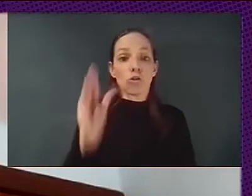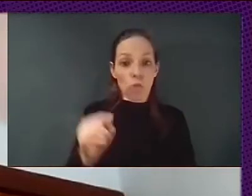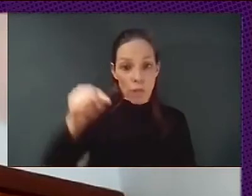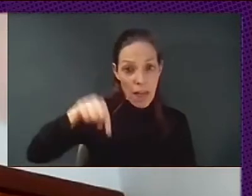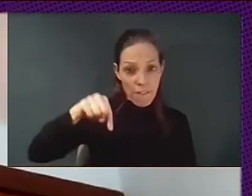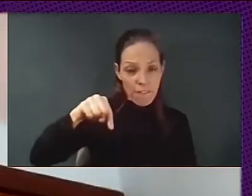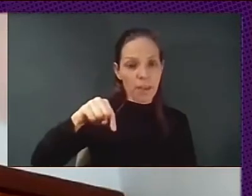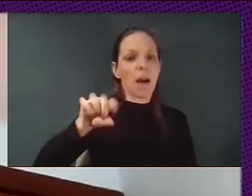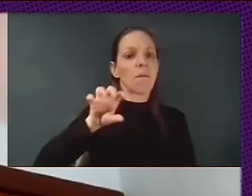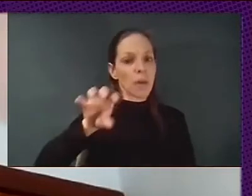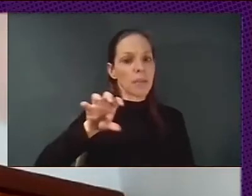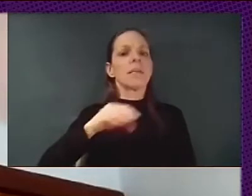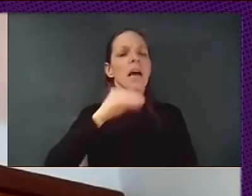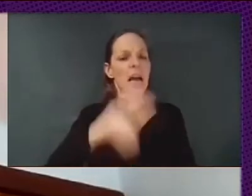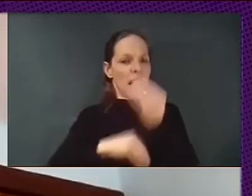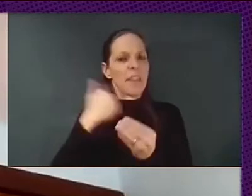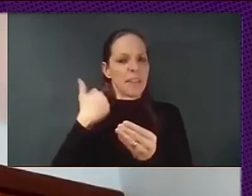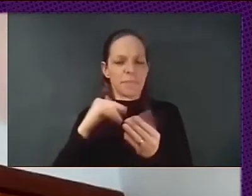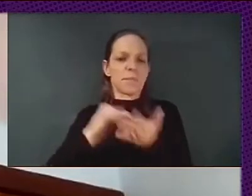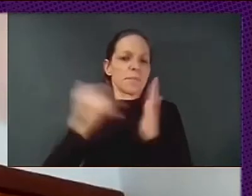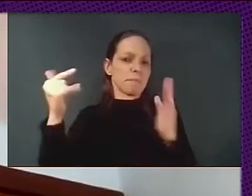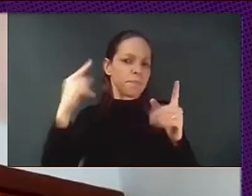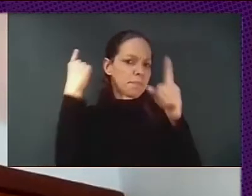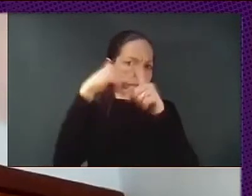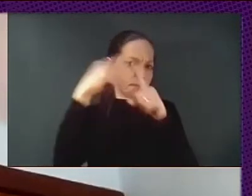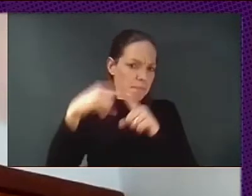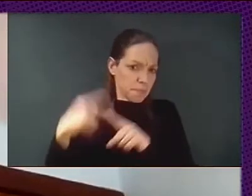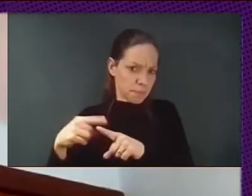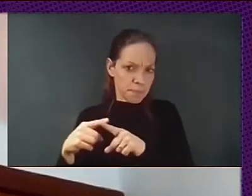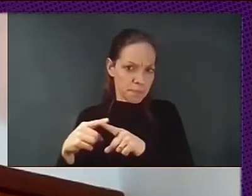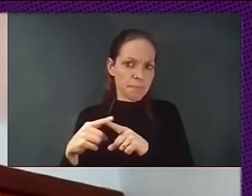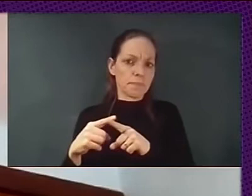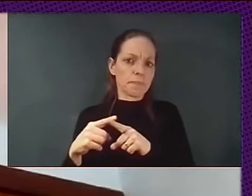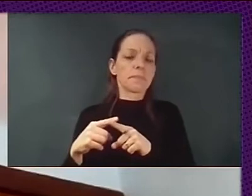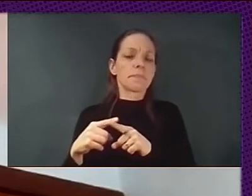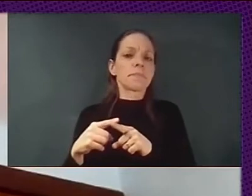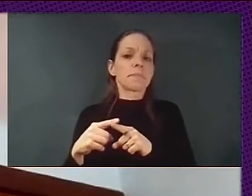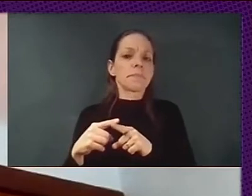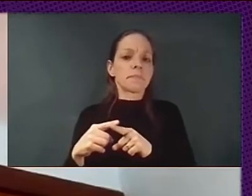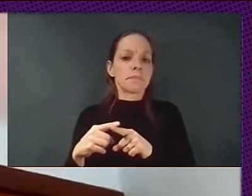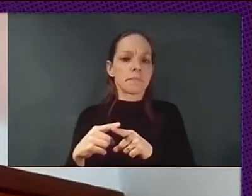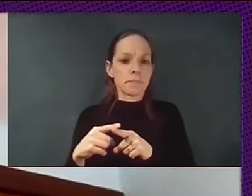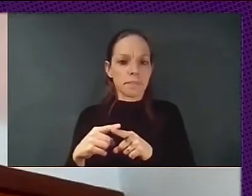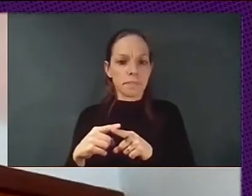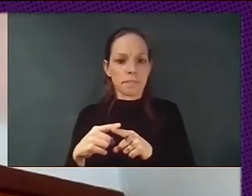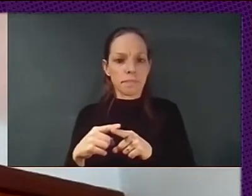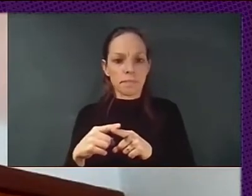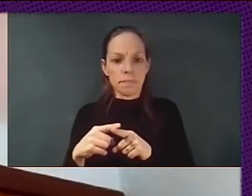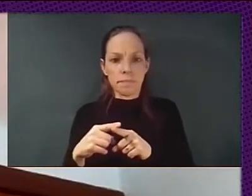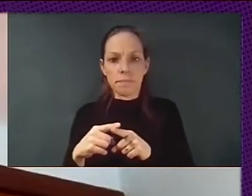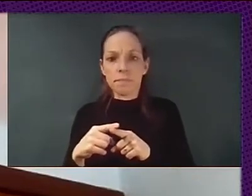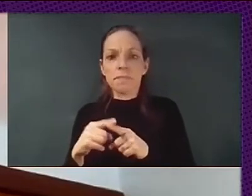securing privacy. It goes through a wide range of everything that we use, from our chat apps to the